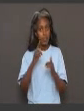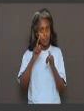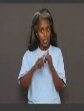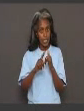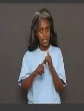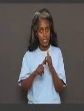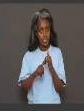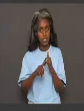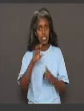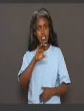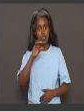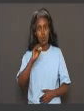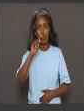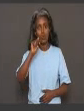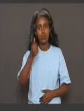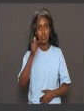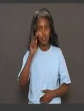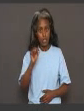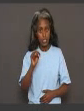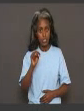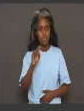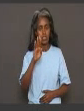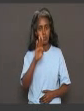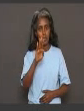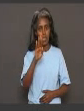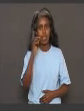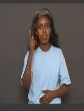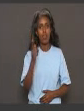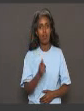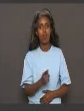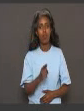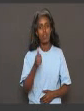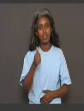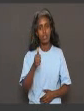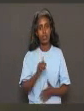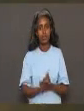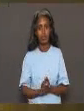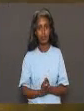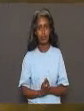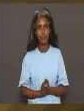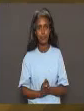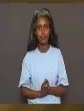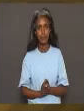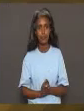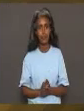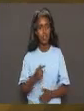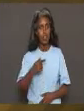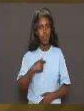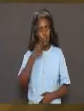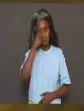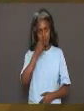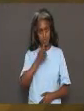Finally, the cotangent is B over A. I am sure